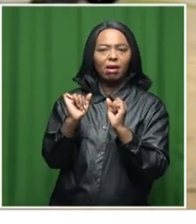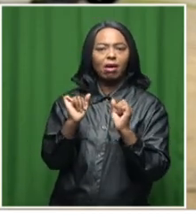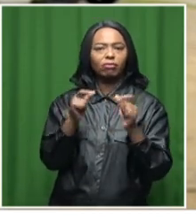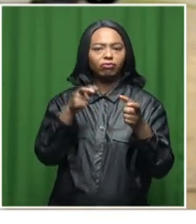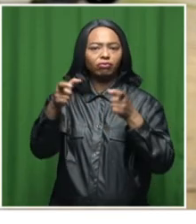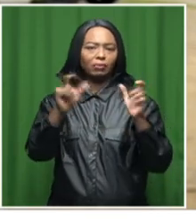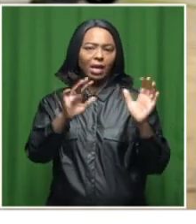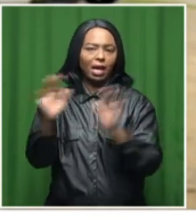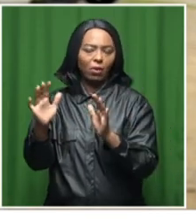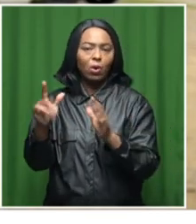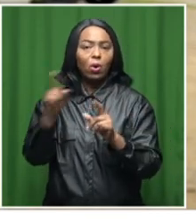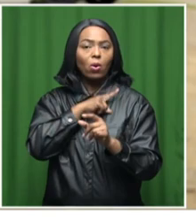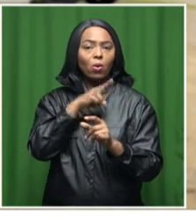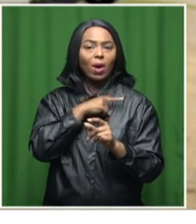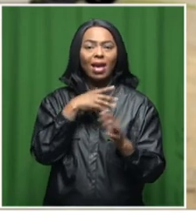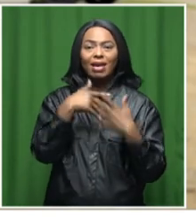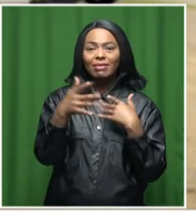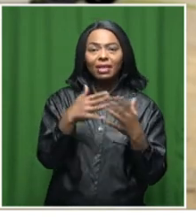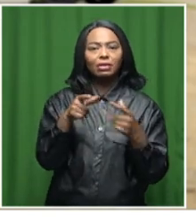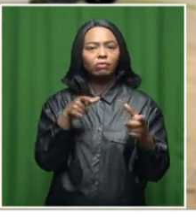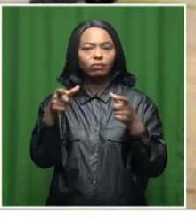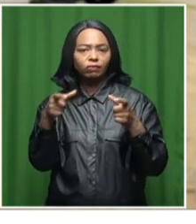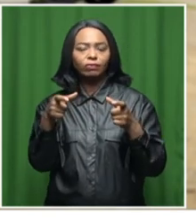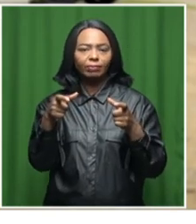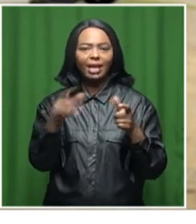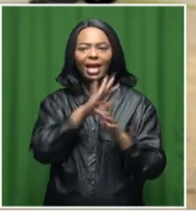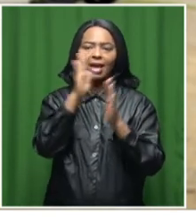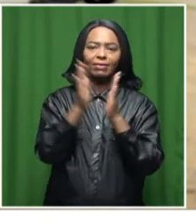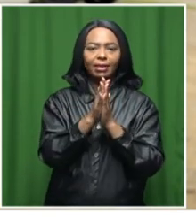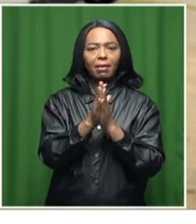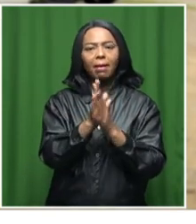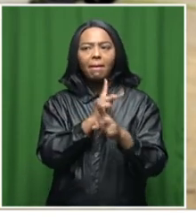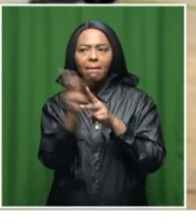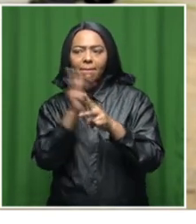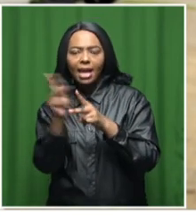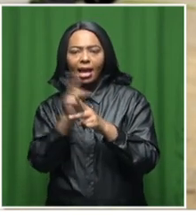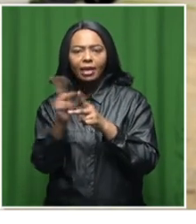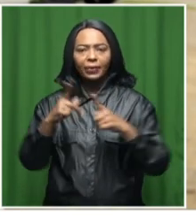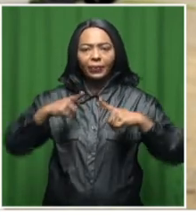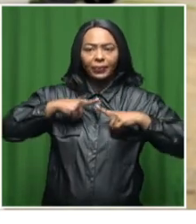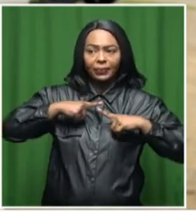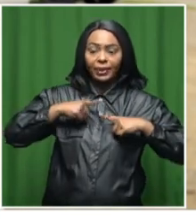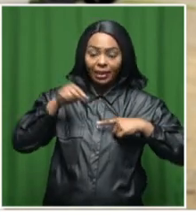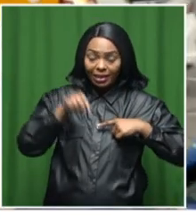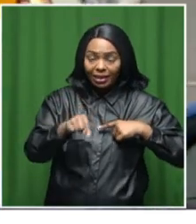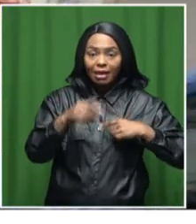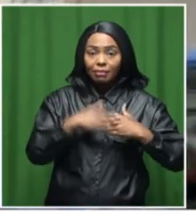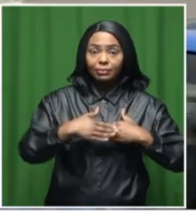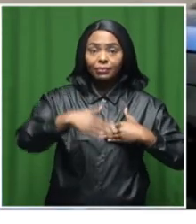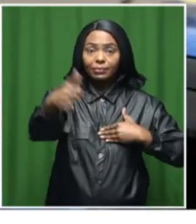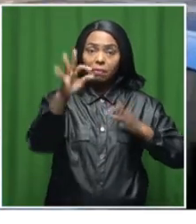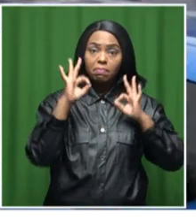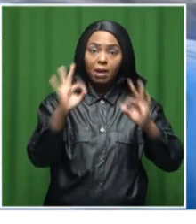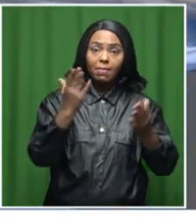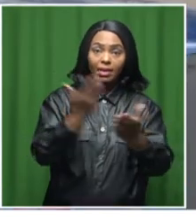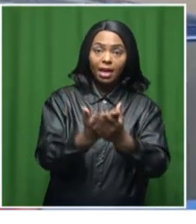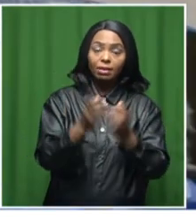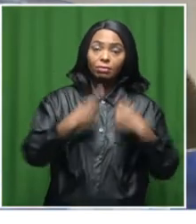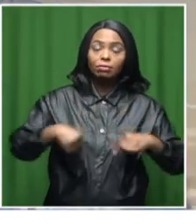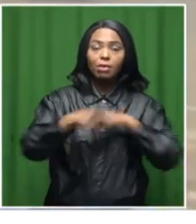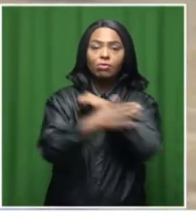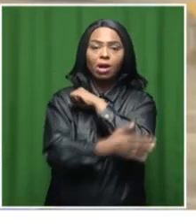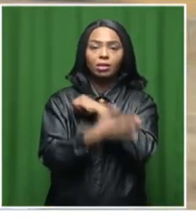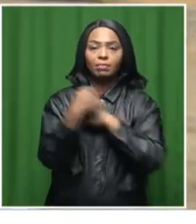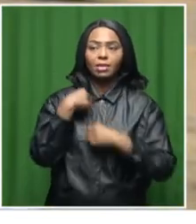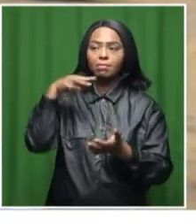have all of the plans we have in place, are they going to help us move forward as a country? I'm going to be standing